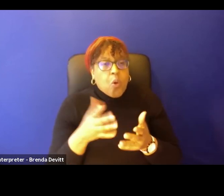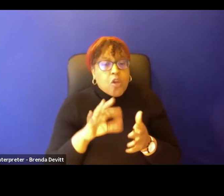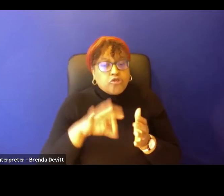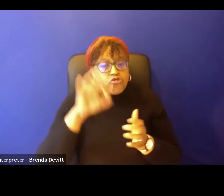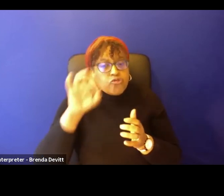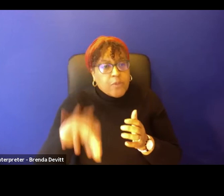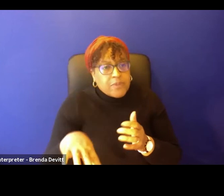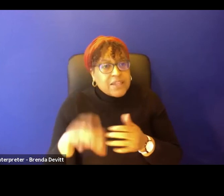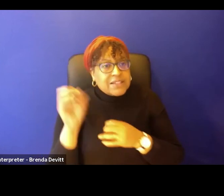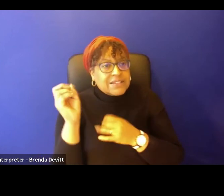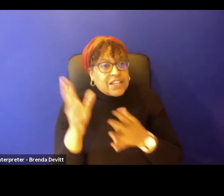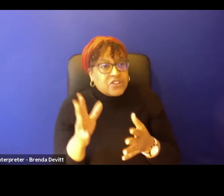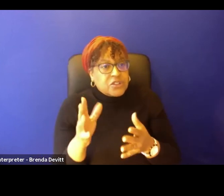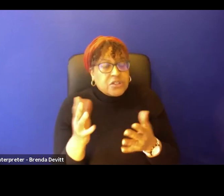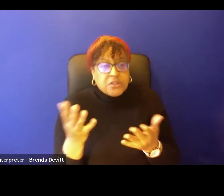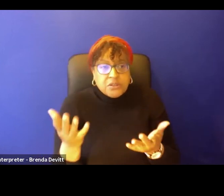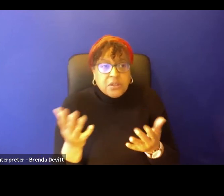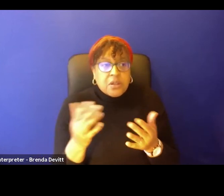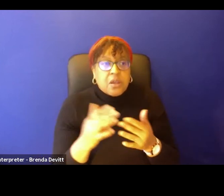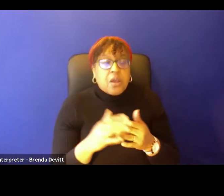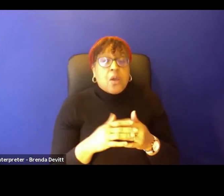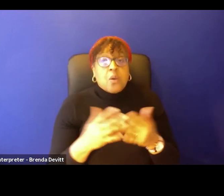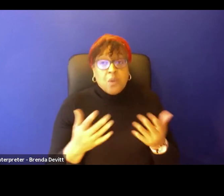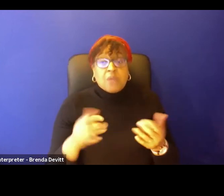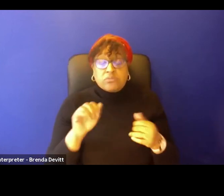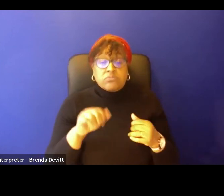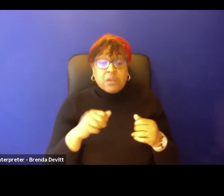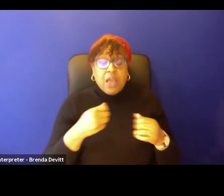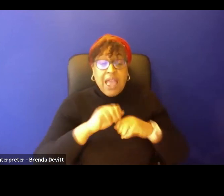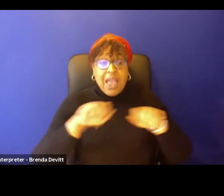be honest with you, my team, that's all we do. We are an